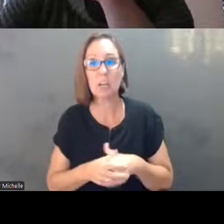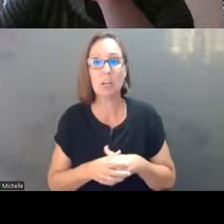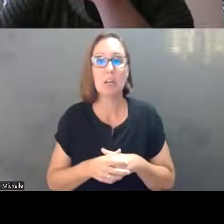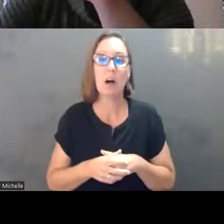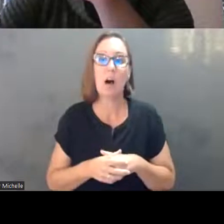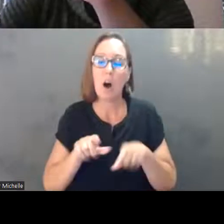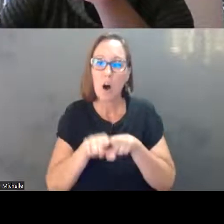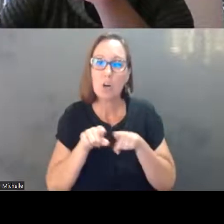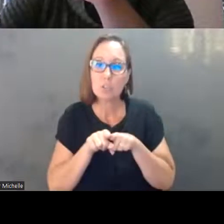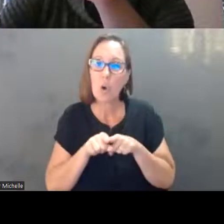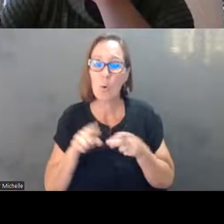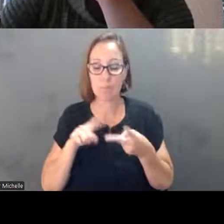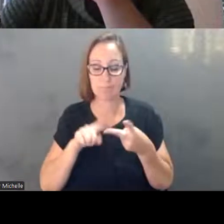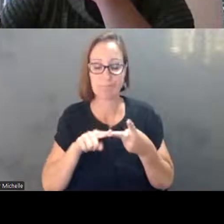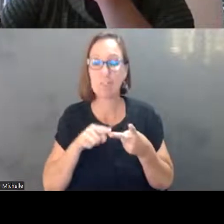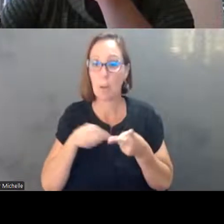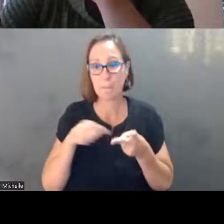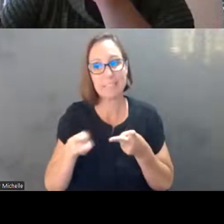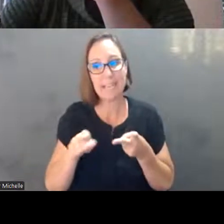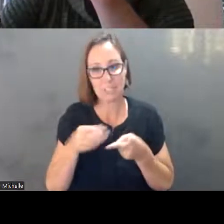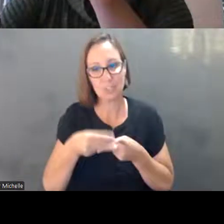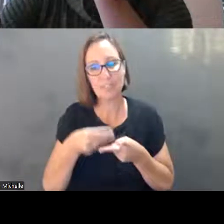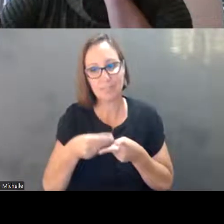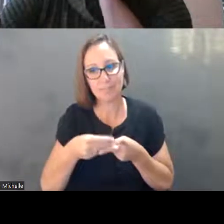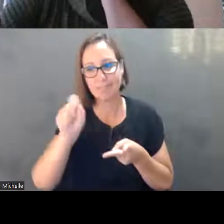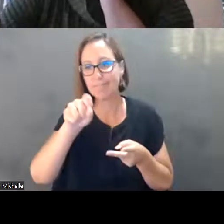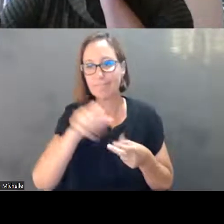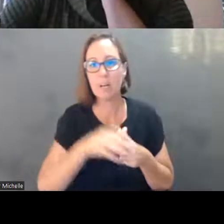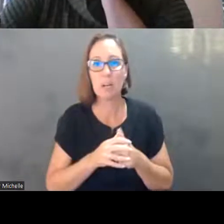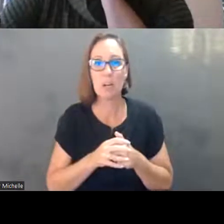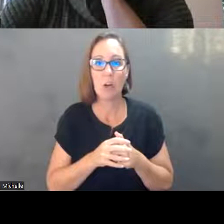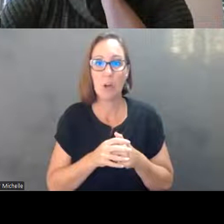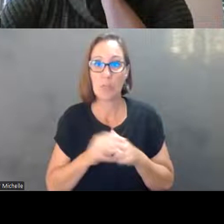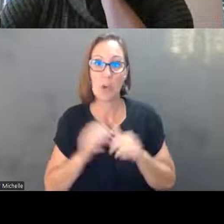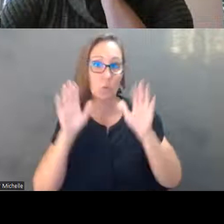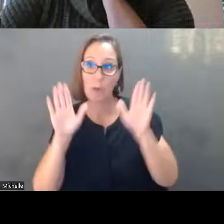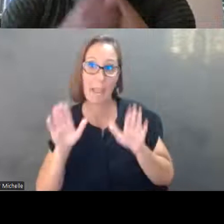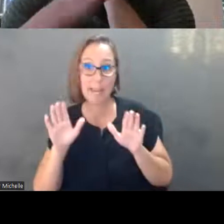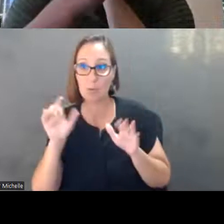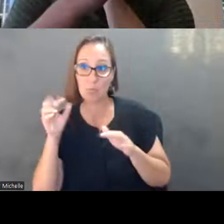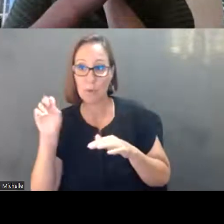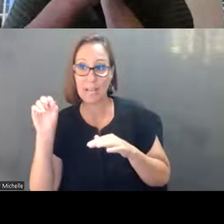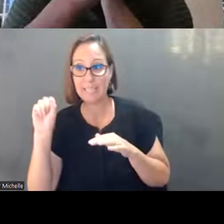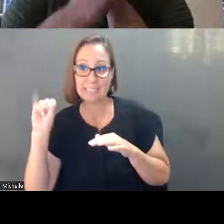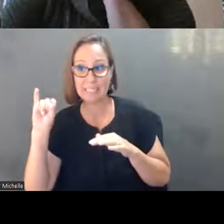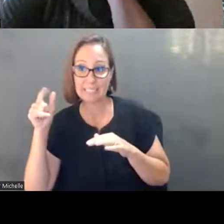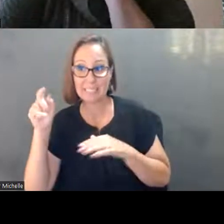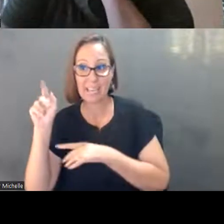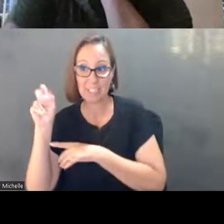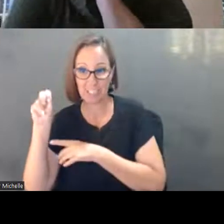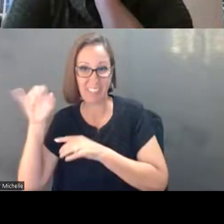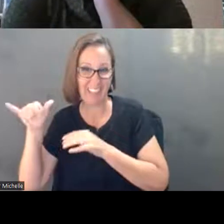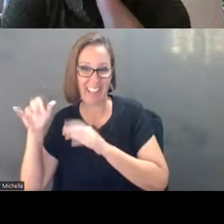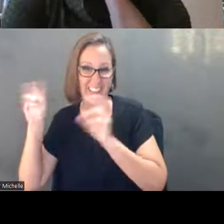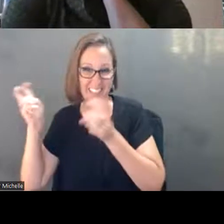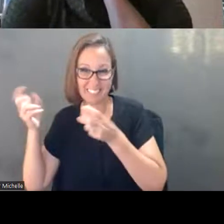of compensation. And right now with the, so-called Great Resignation, we are hearing on the ground, and